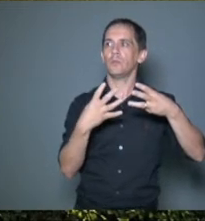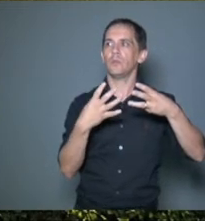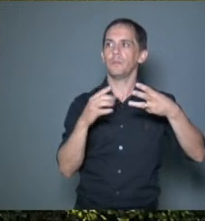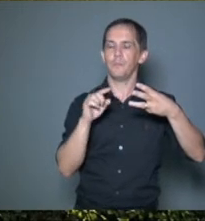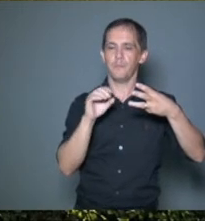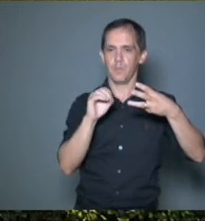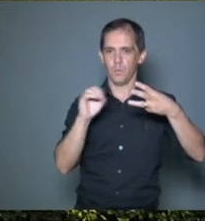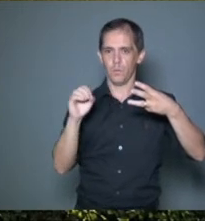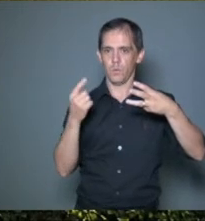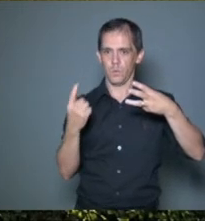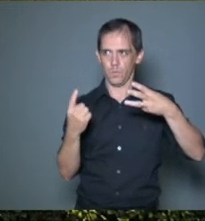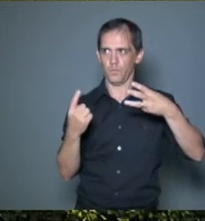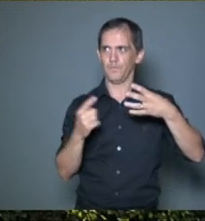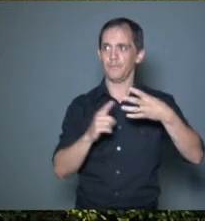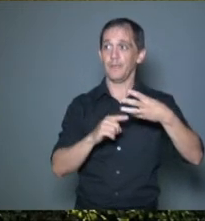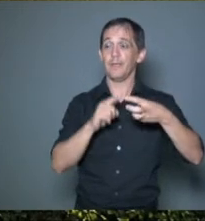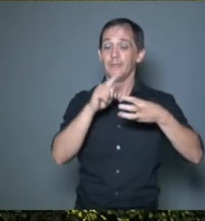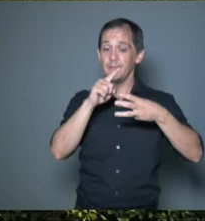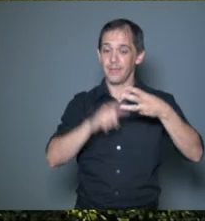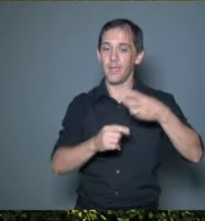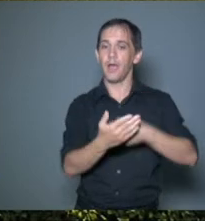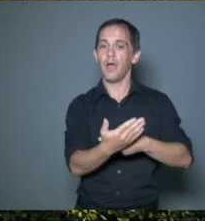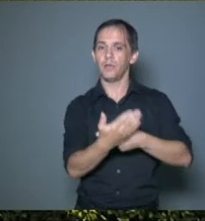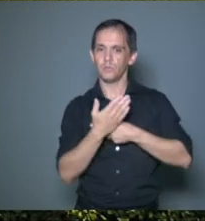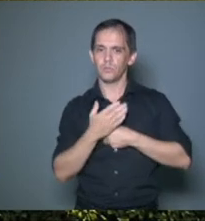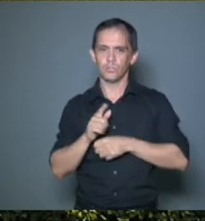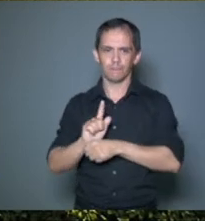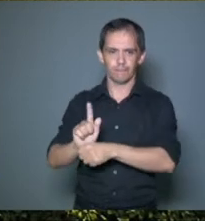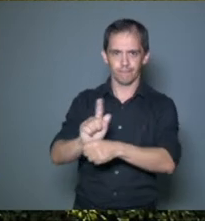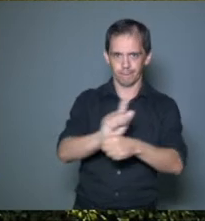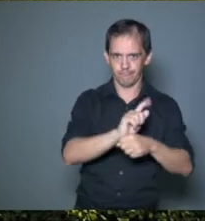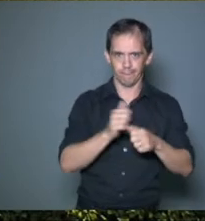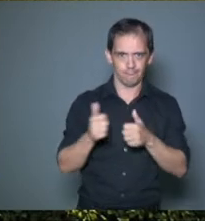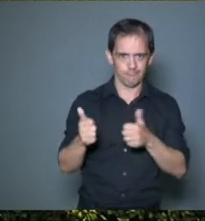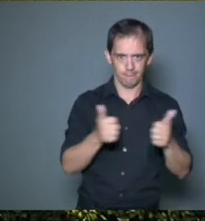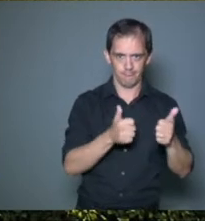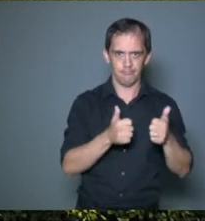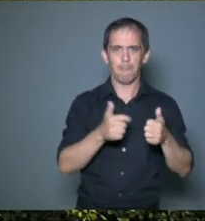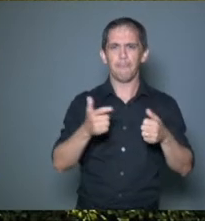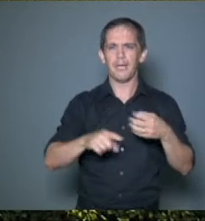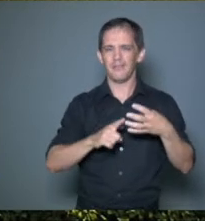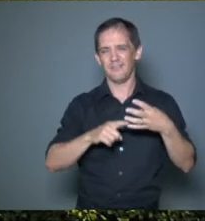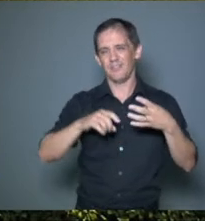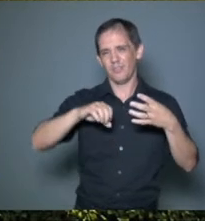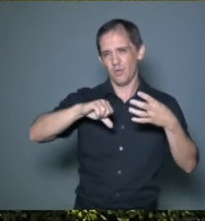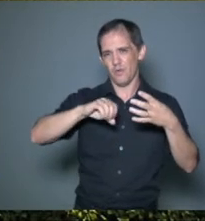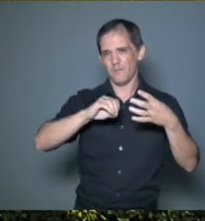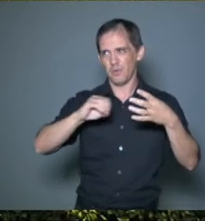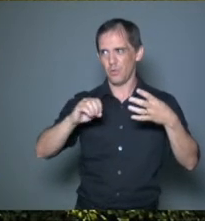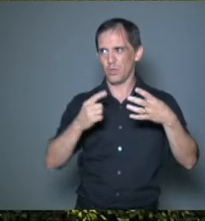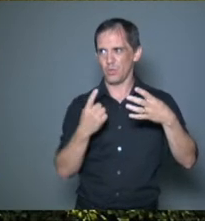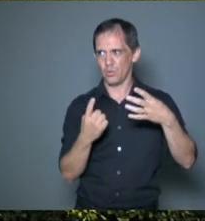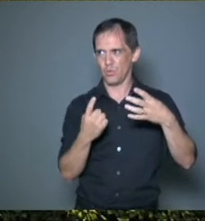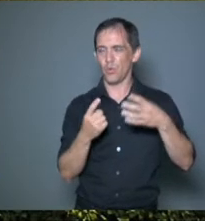These three standards were the basis of our management system. And later on, also, we included ISO